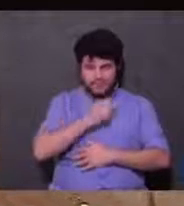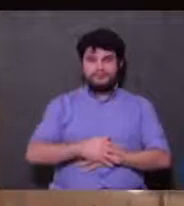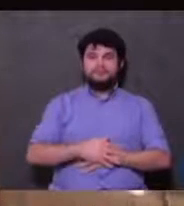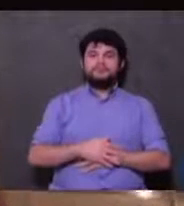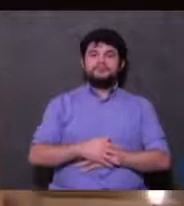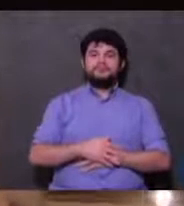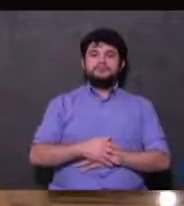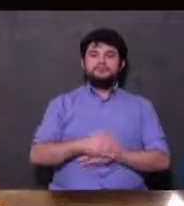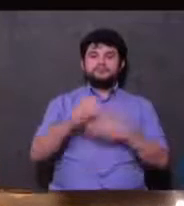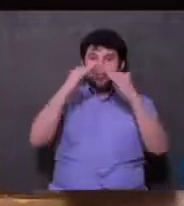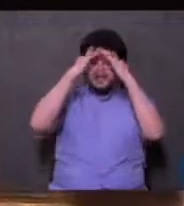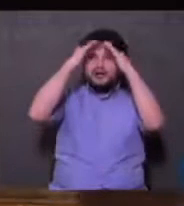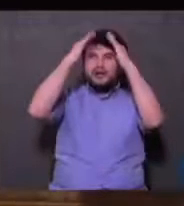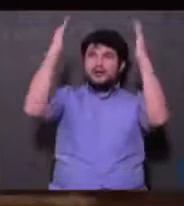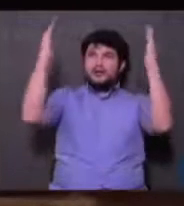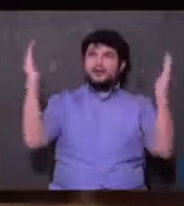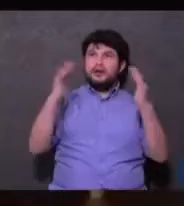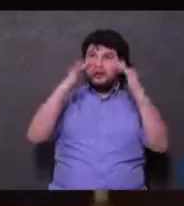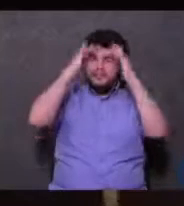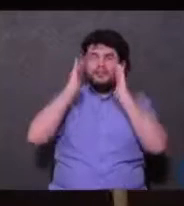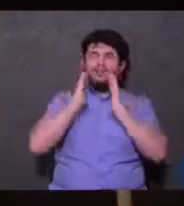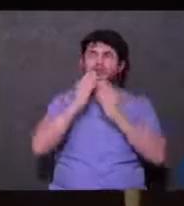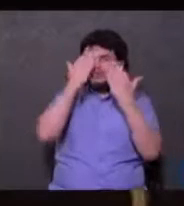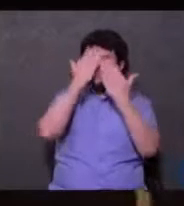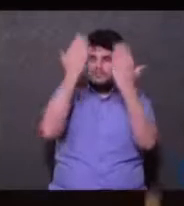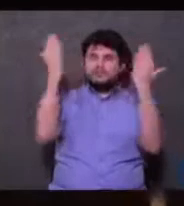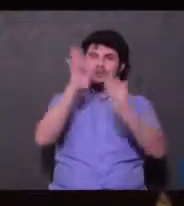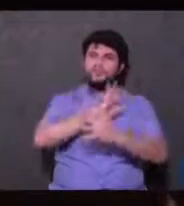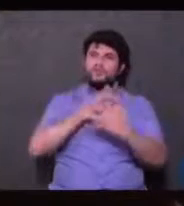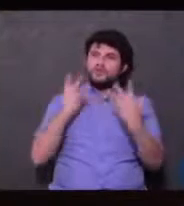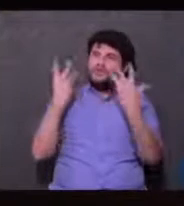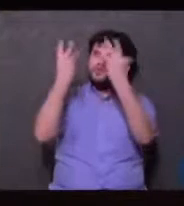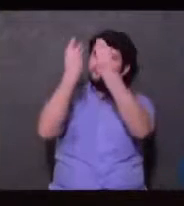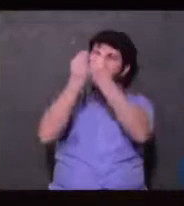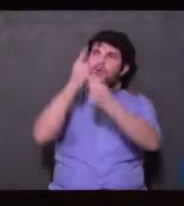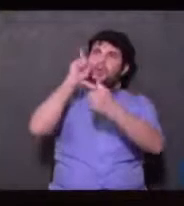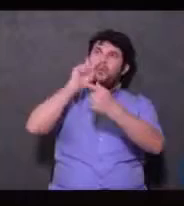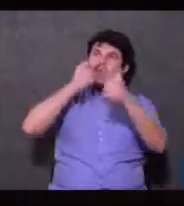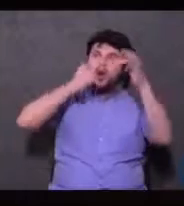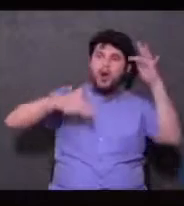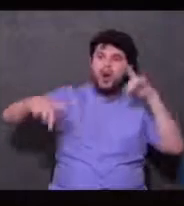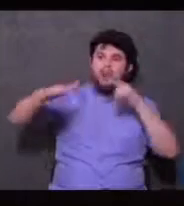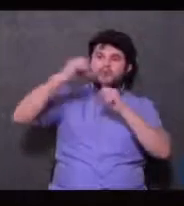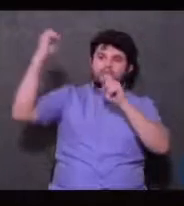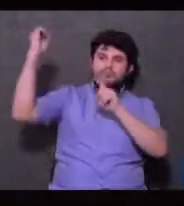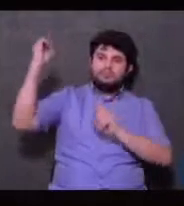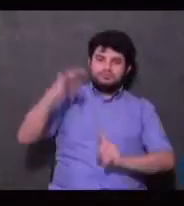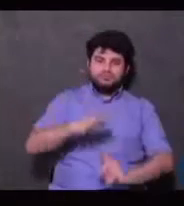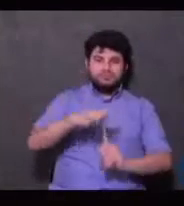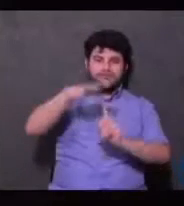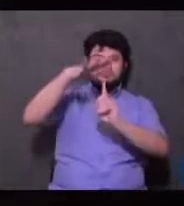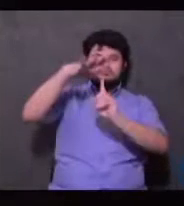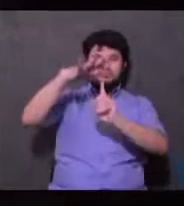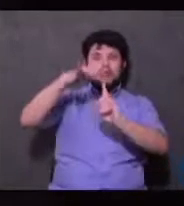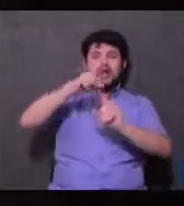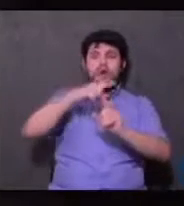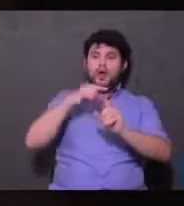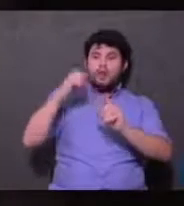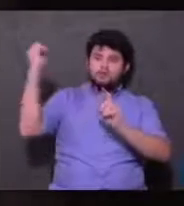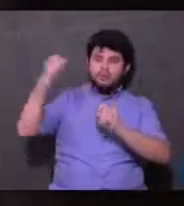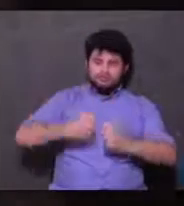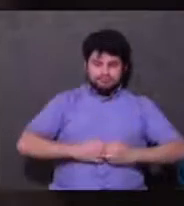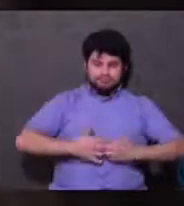Hail Mary, full of grace, the Lord is with thee. Blessed art thou among women, and blessed is the fruit of thy